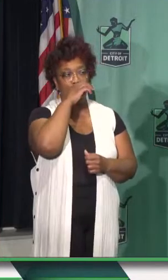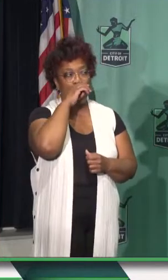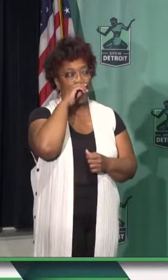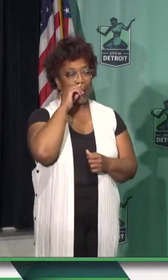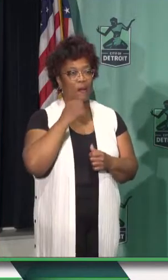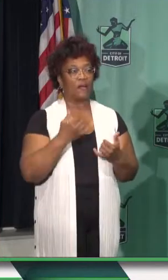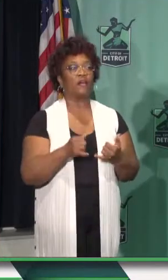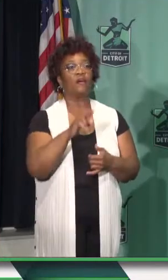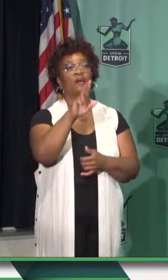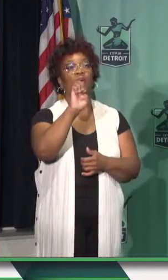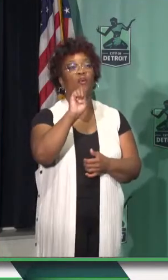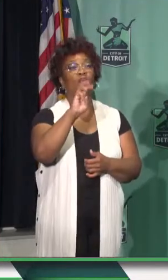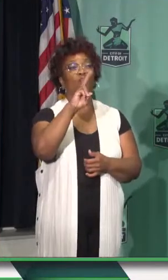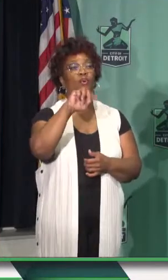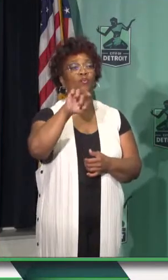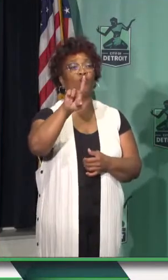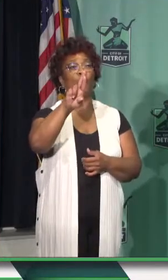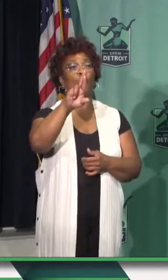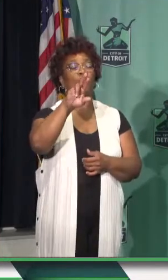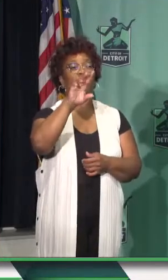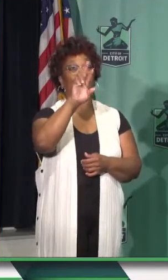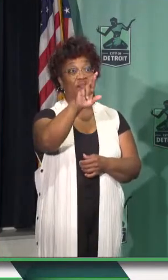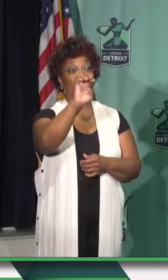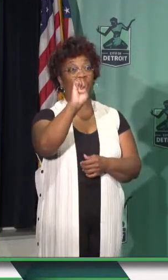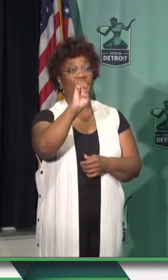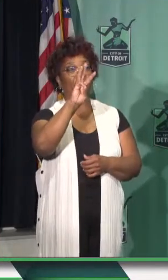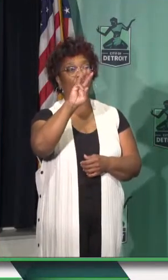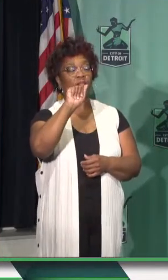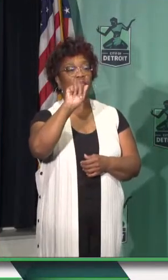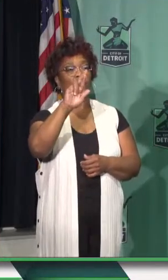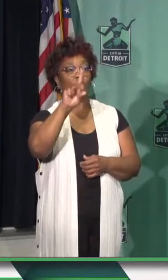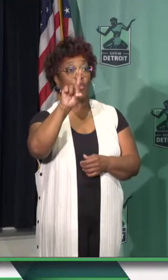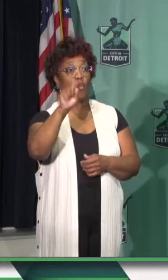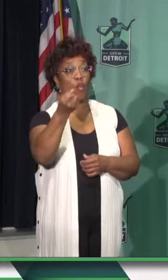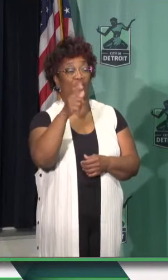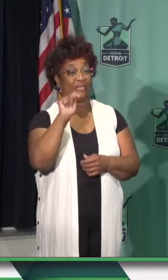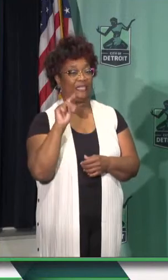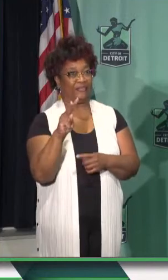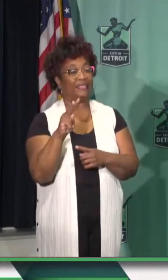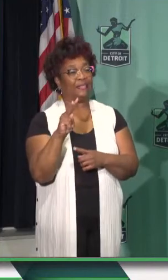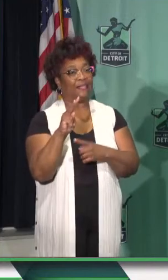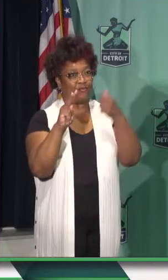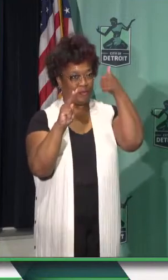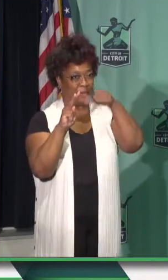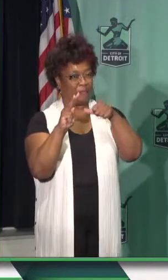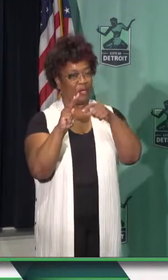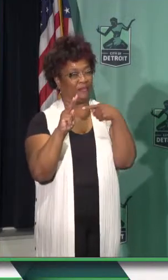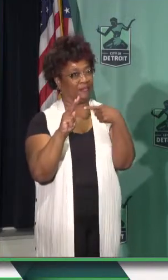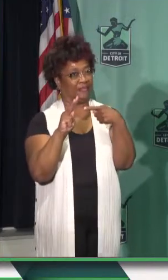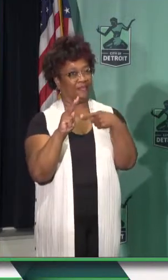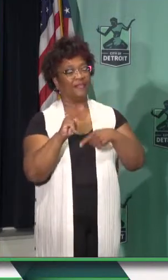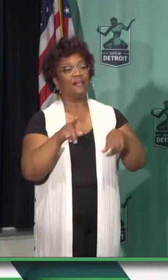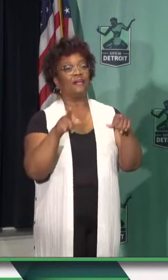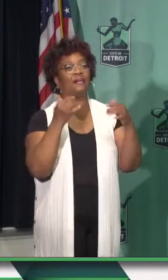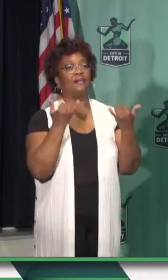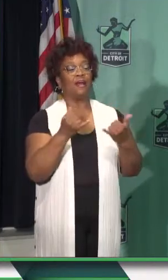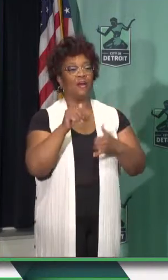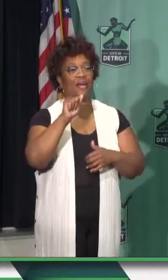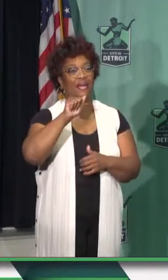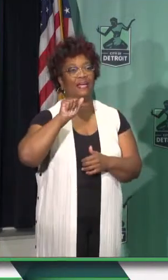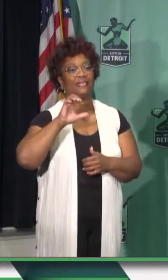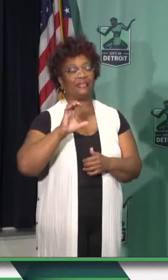go to Rewards TV one more time, and I'm going to bring up Assistant Chief Ewing, who's representing Assistant Chief